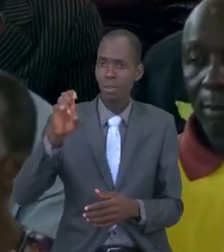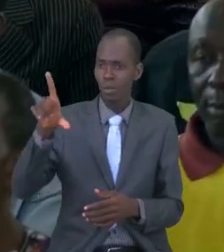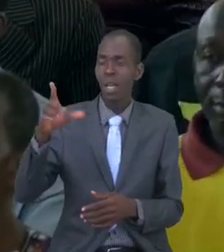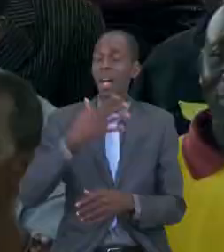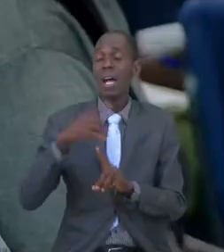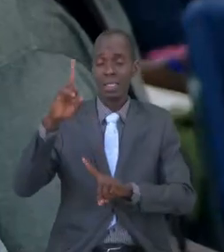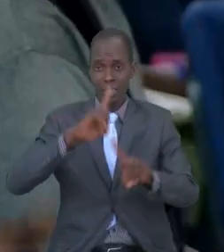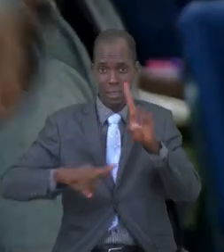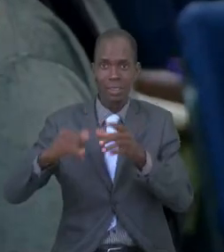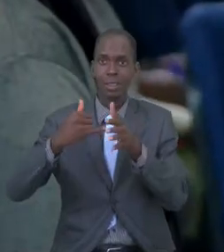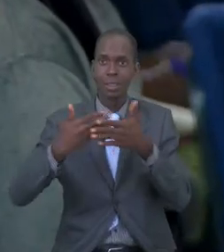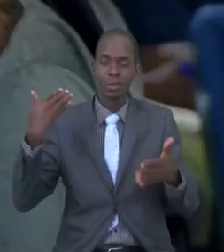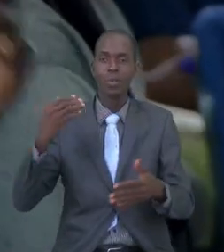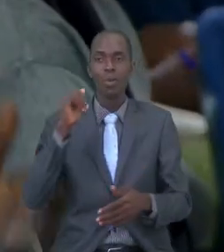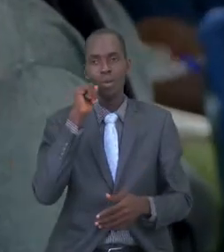amen.